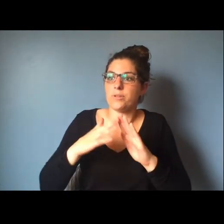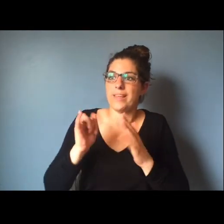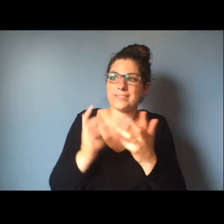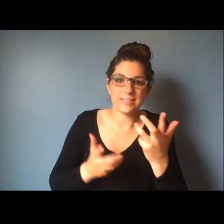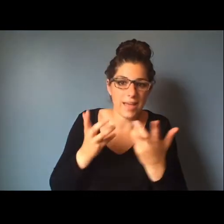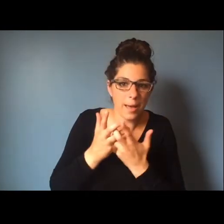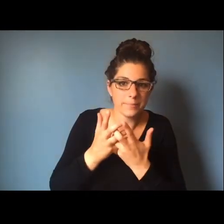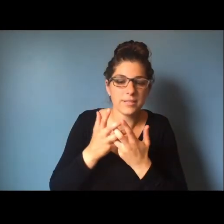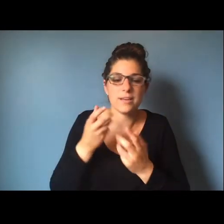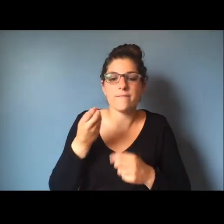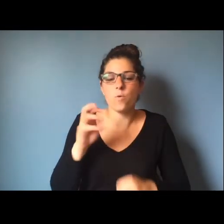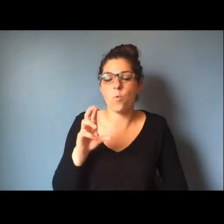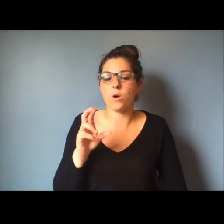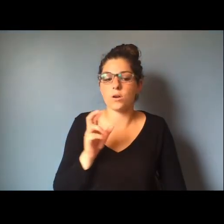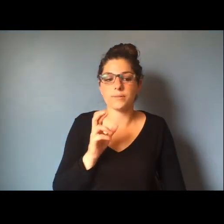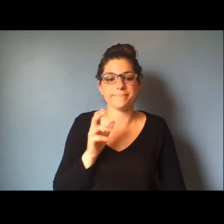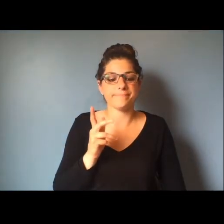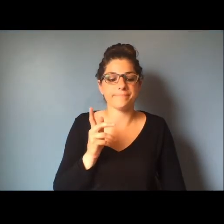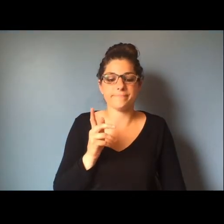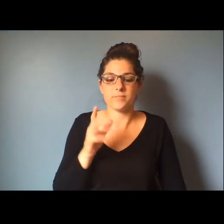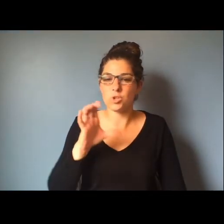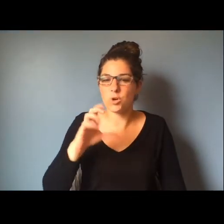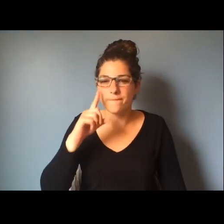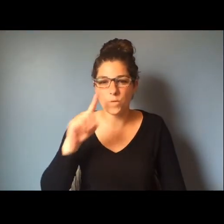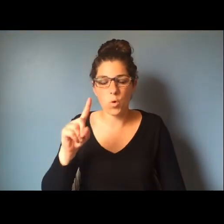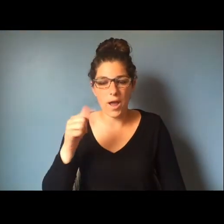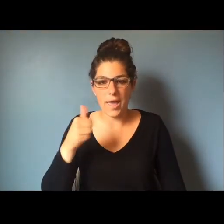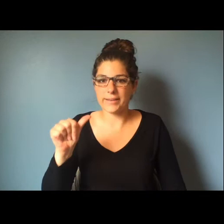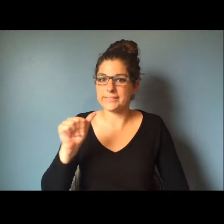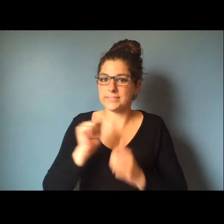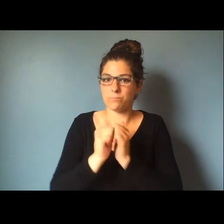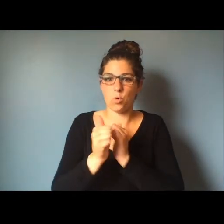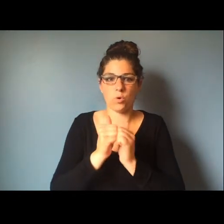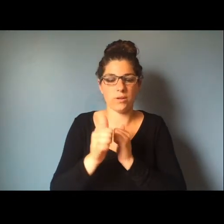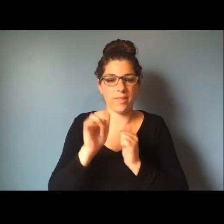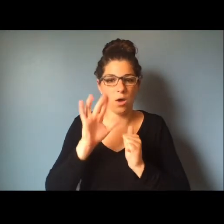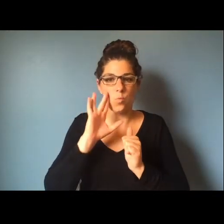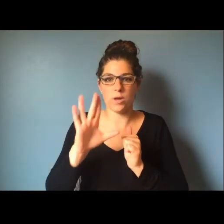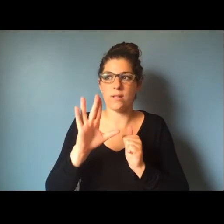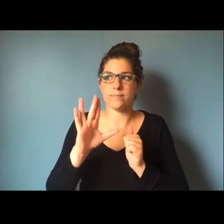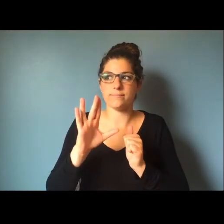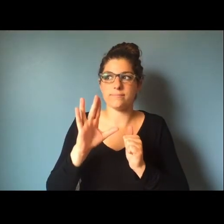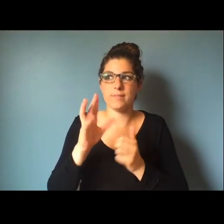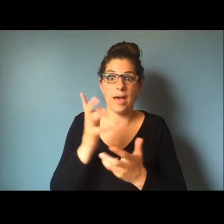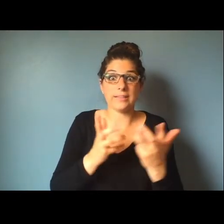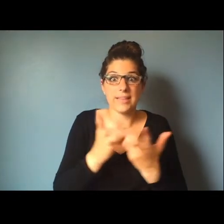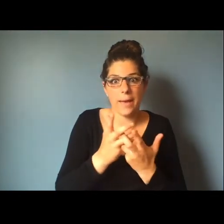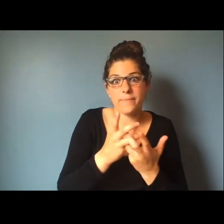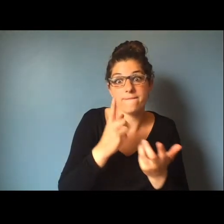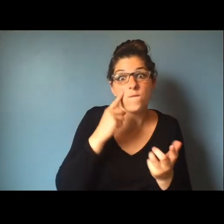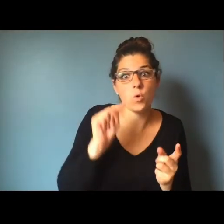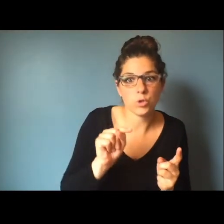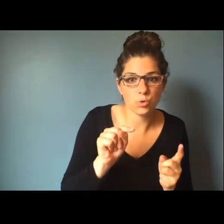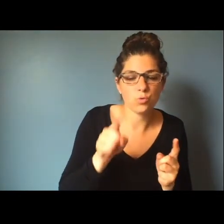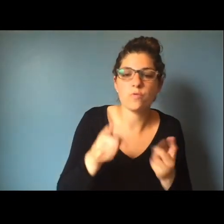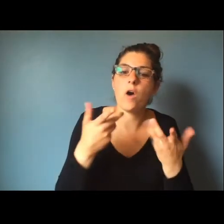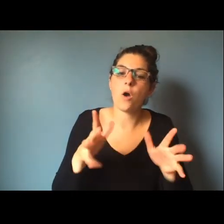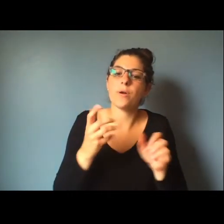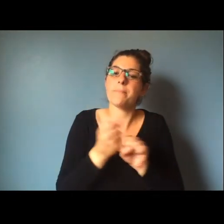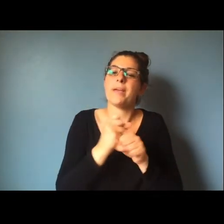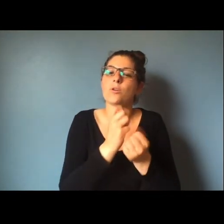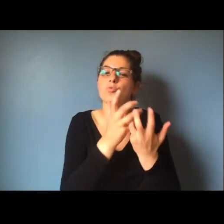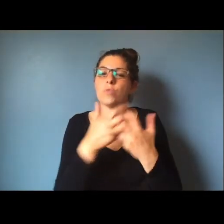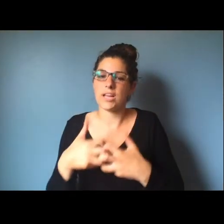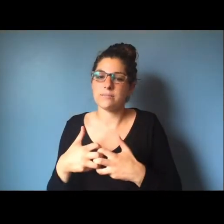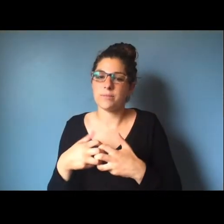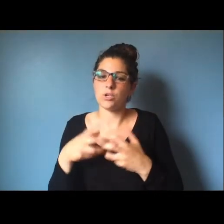adaptive, or look for any sport that is going to adapt it for you when you've already made the arrangements